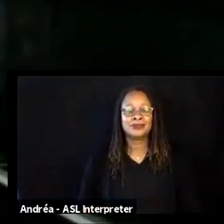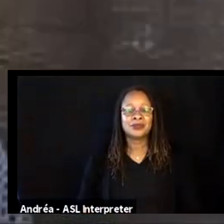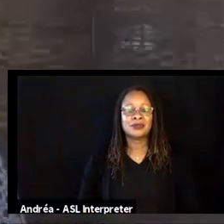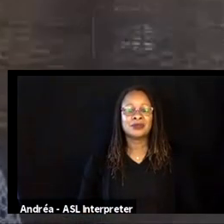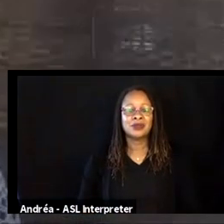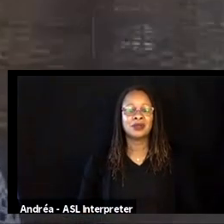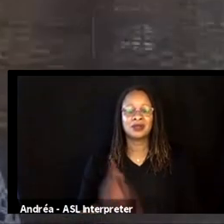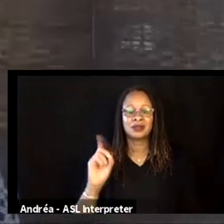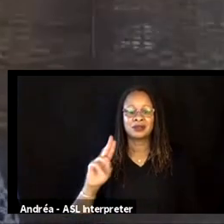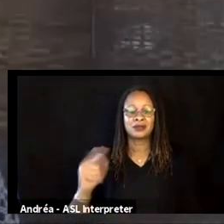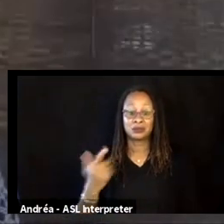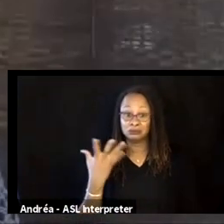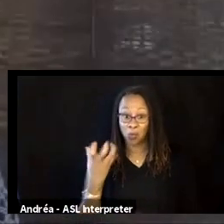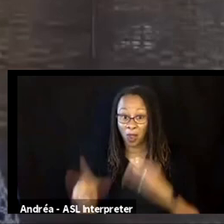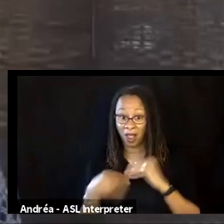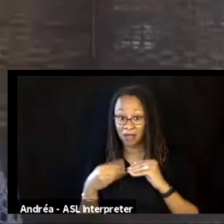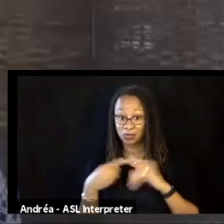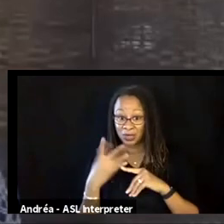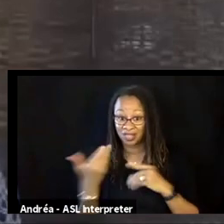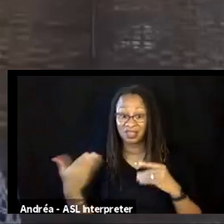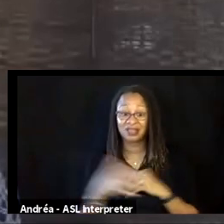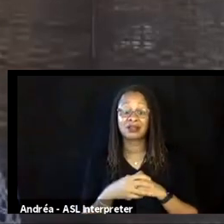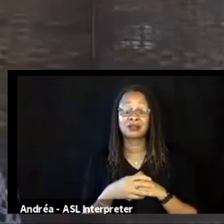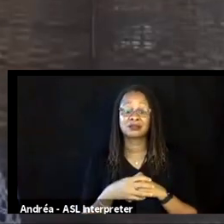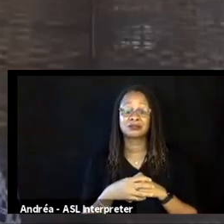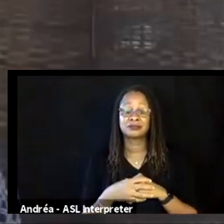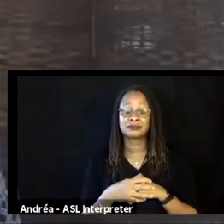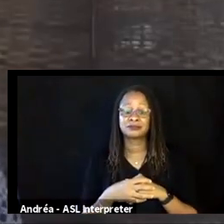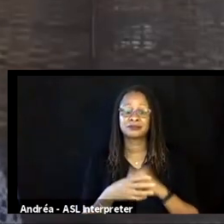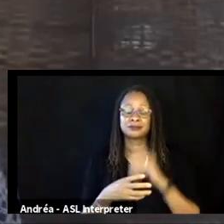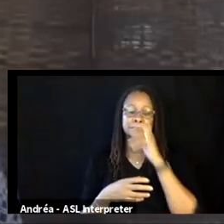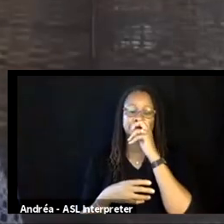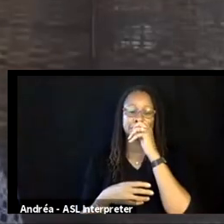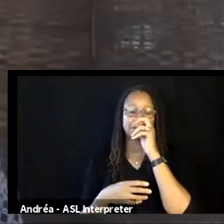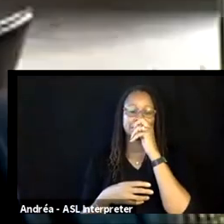So Doug, I don't know if you wanted to add to that. Sure.